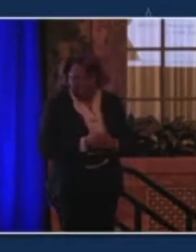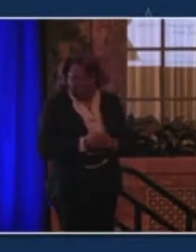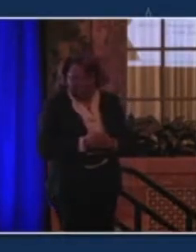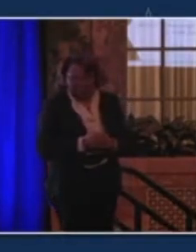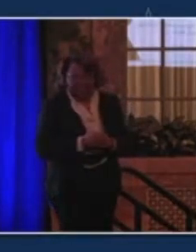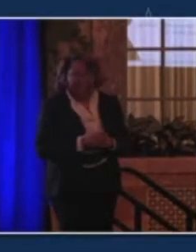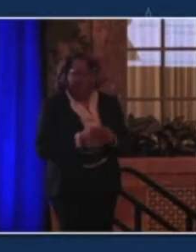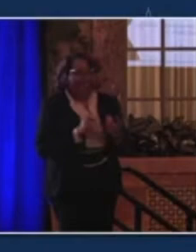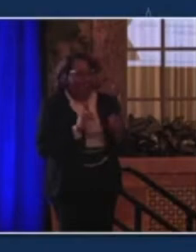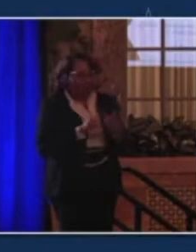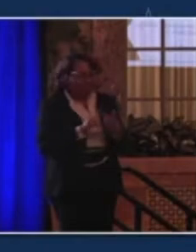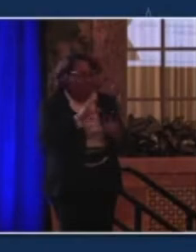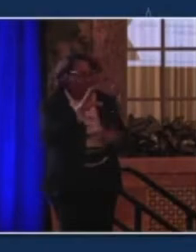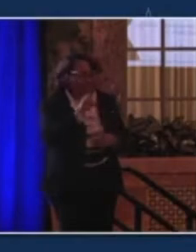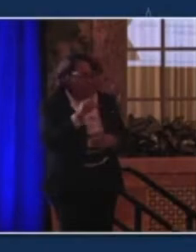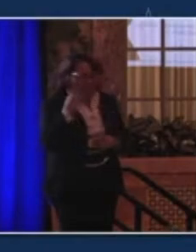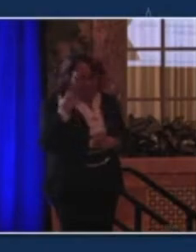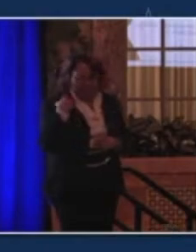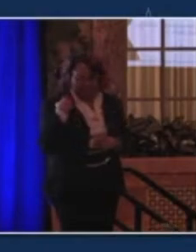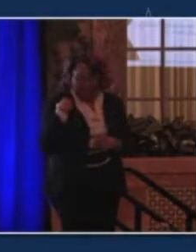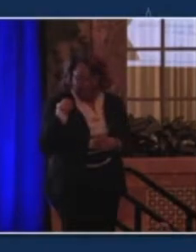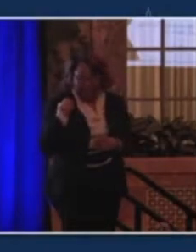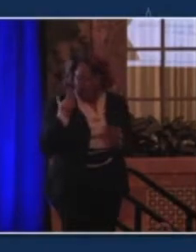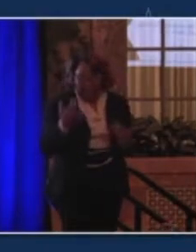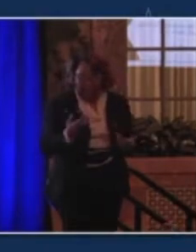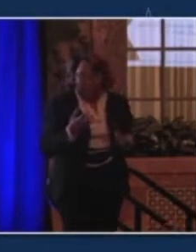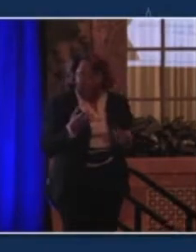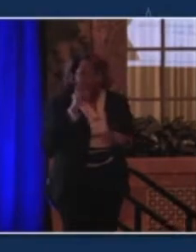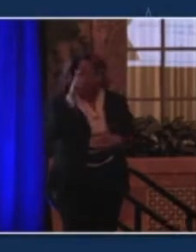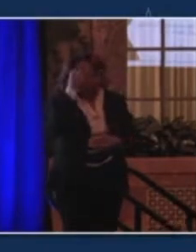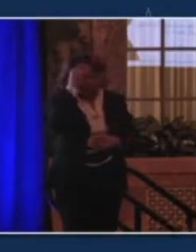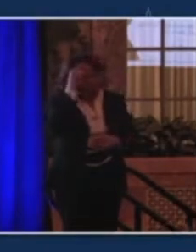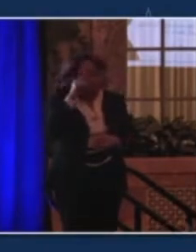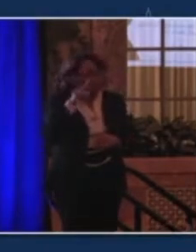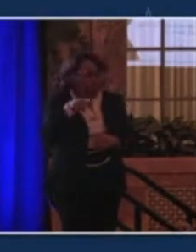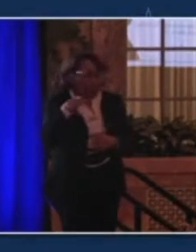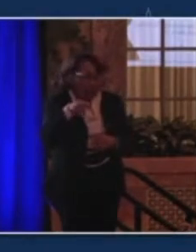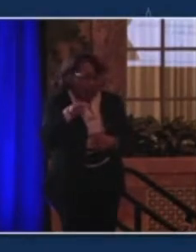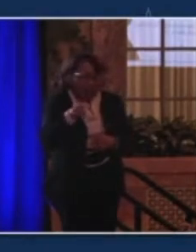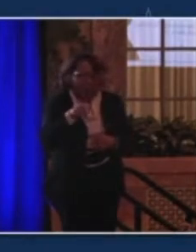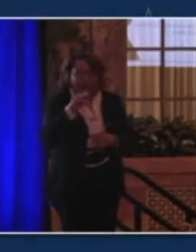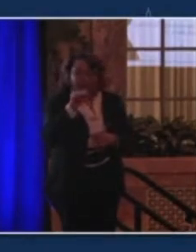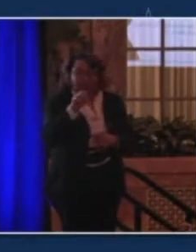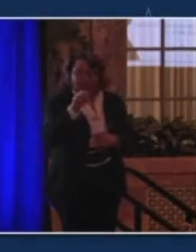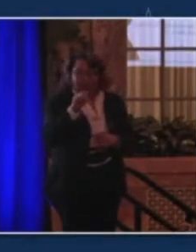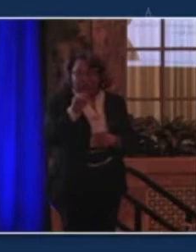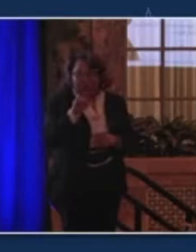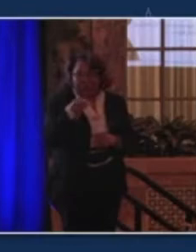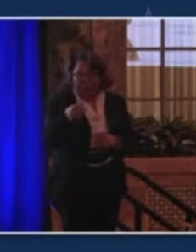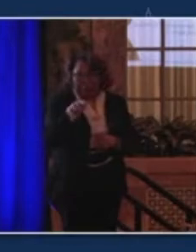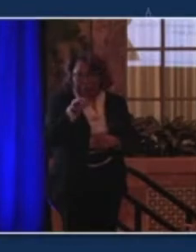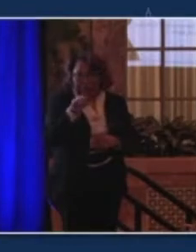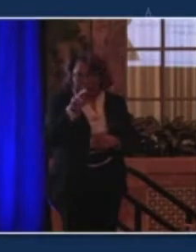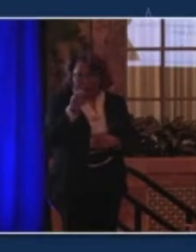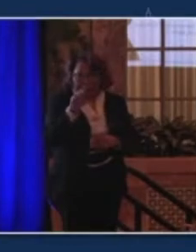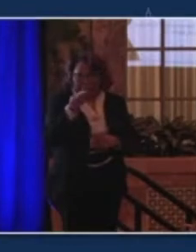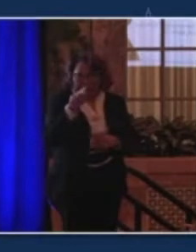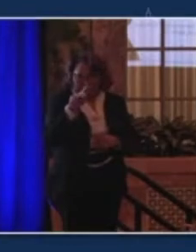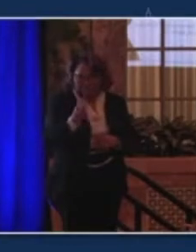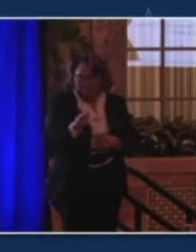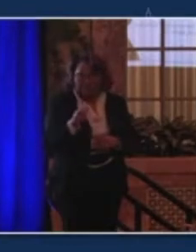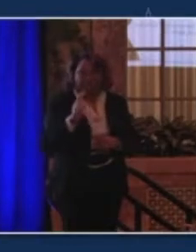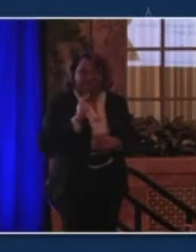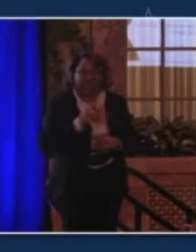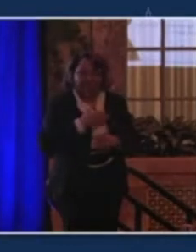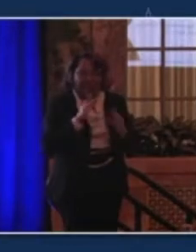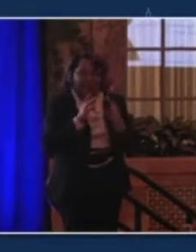The co-chairs of tonight's events, Governor Pritzker, Cook County Board President Tony Preckwinkle, and of course, our own living